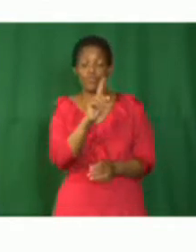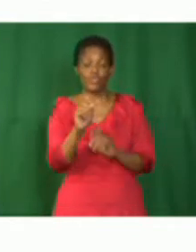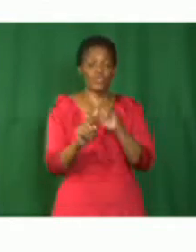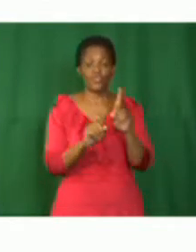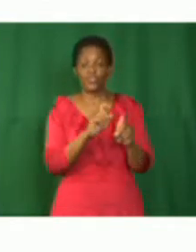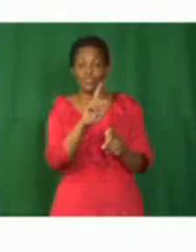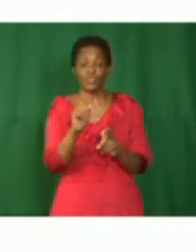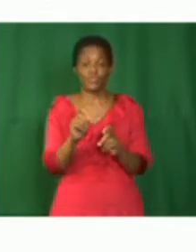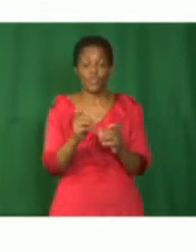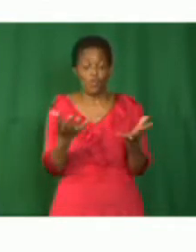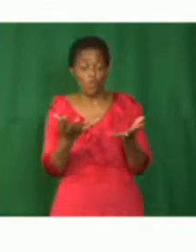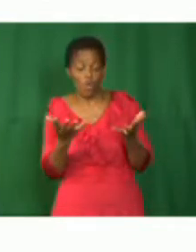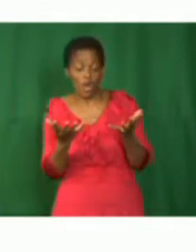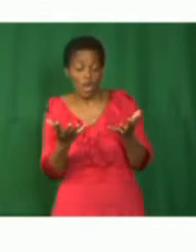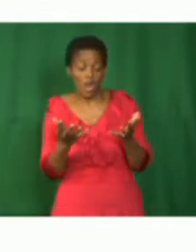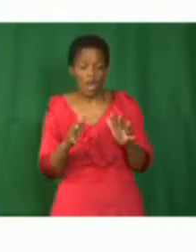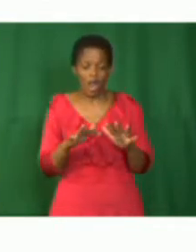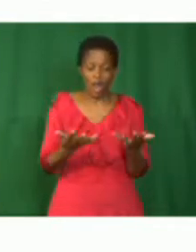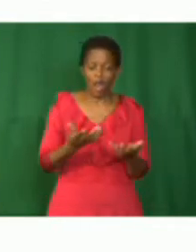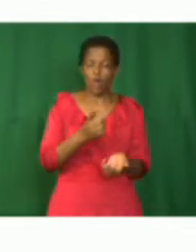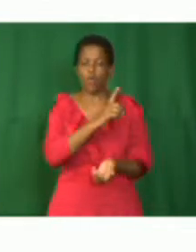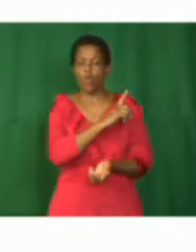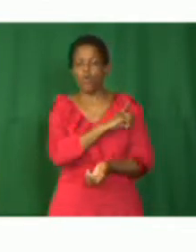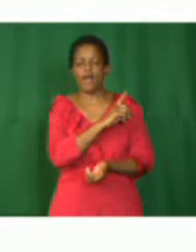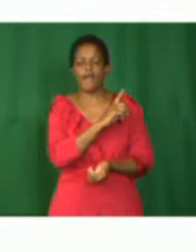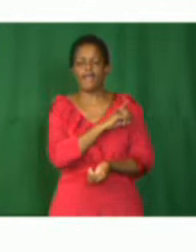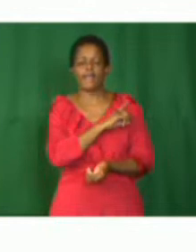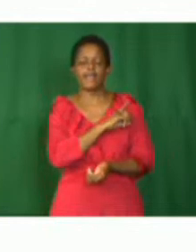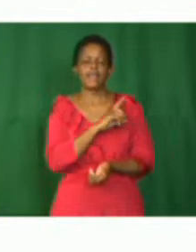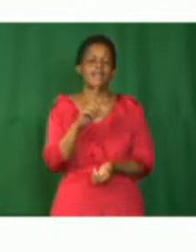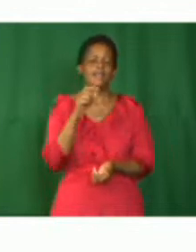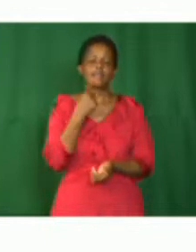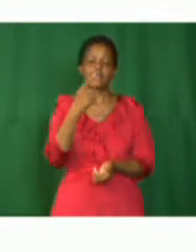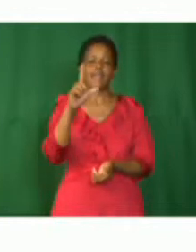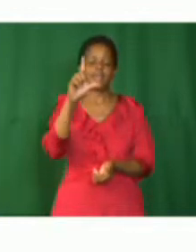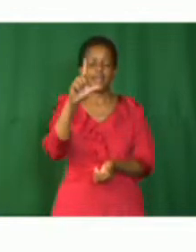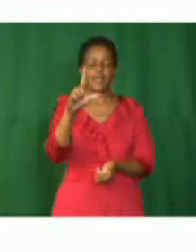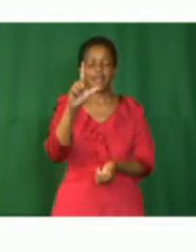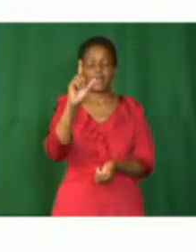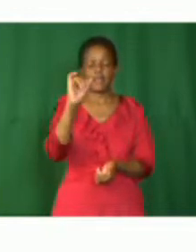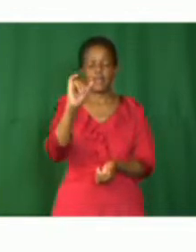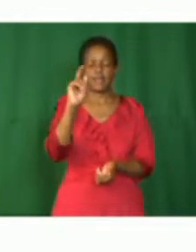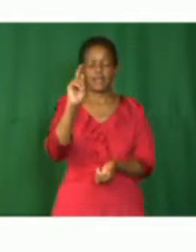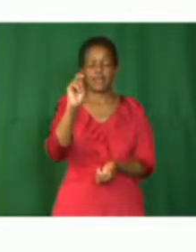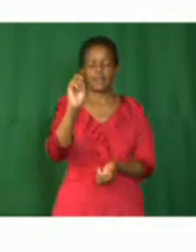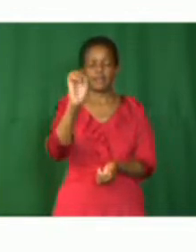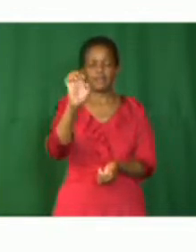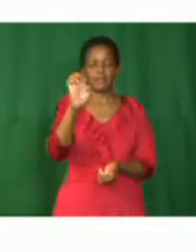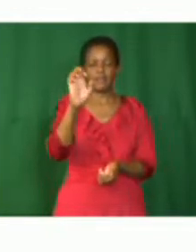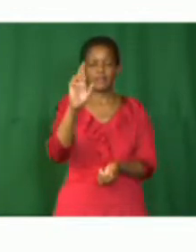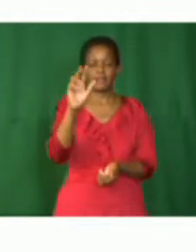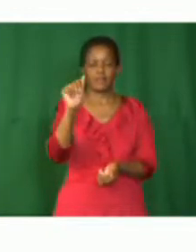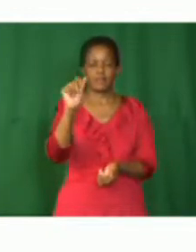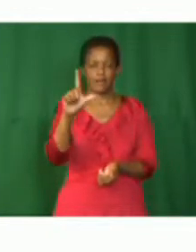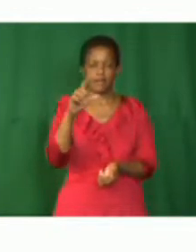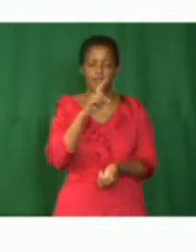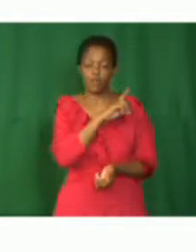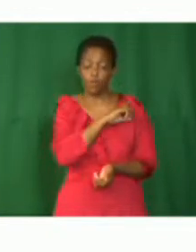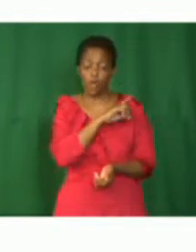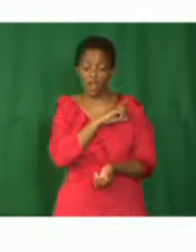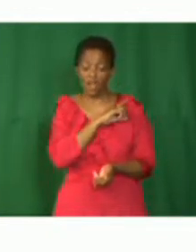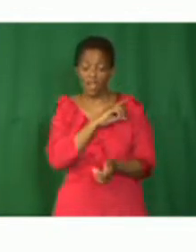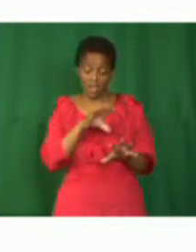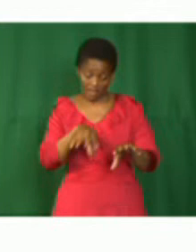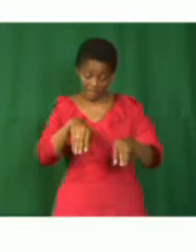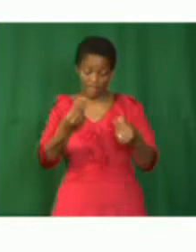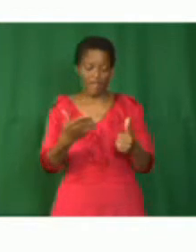are literal. Why? Because you can easily find their answers when you read the passage. And